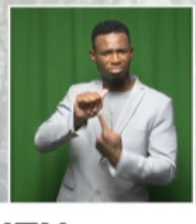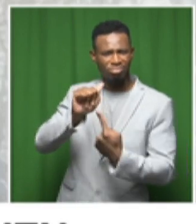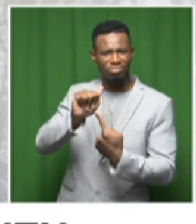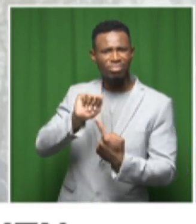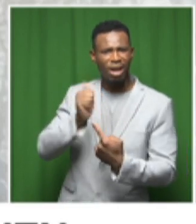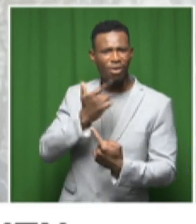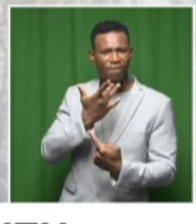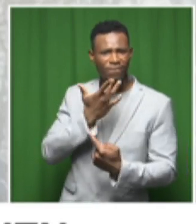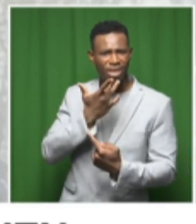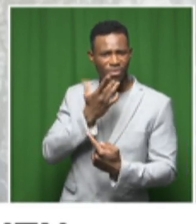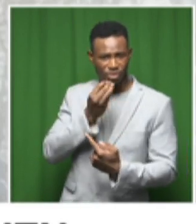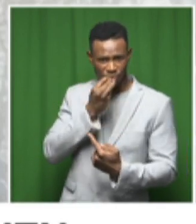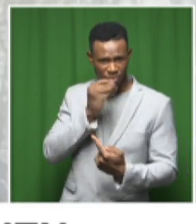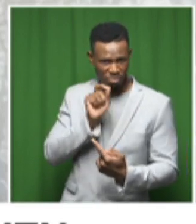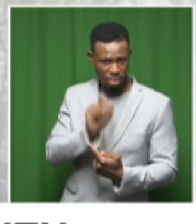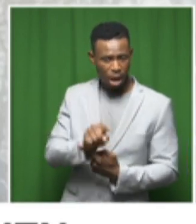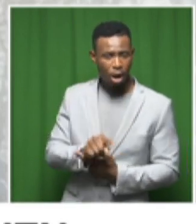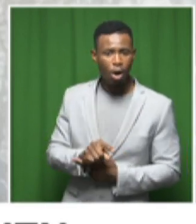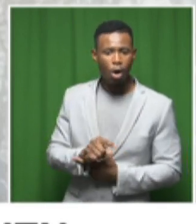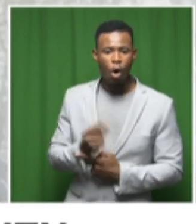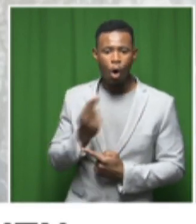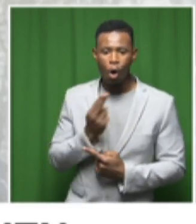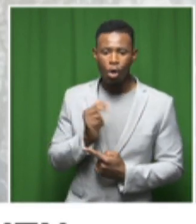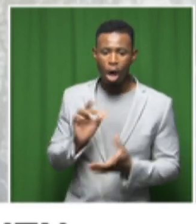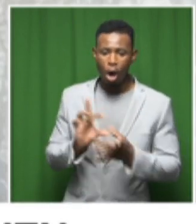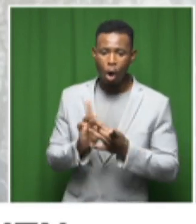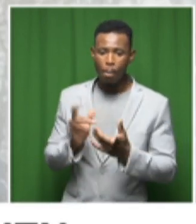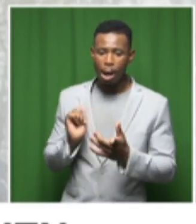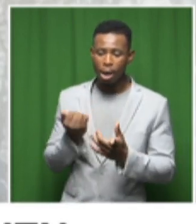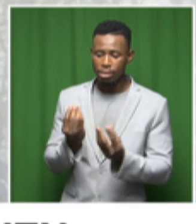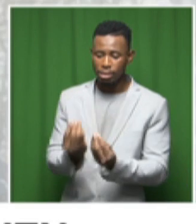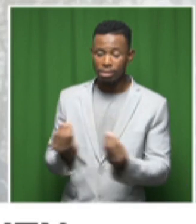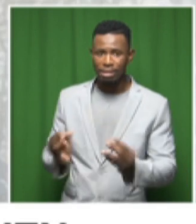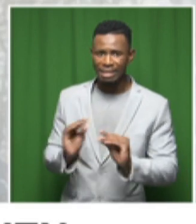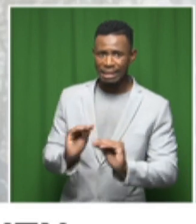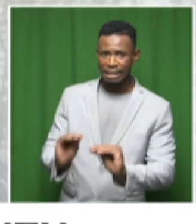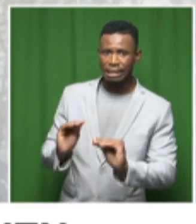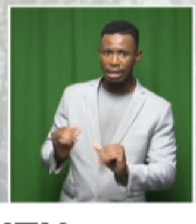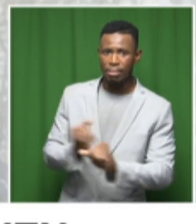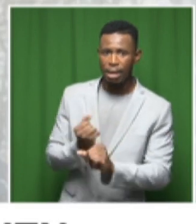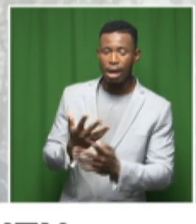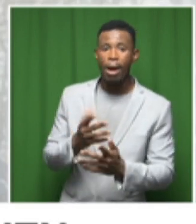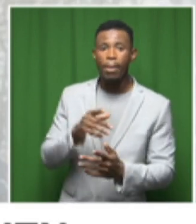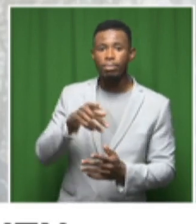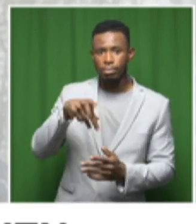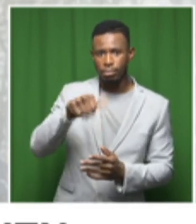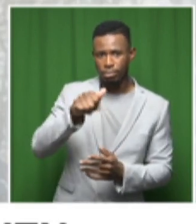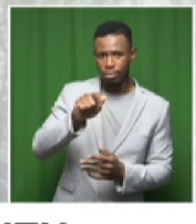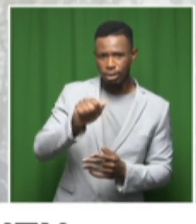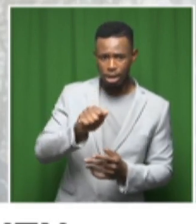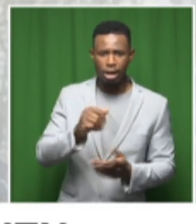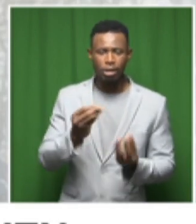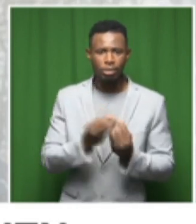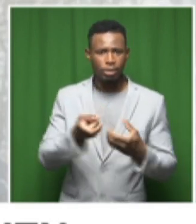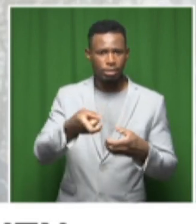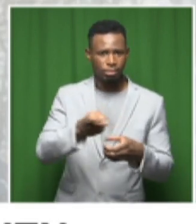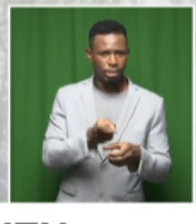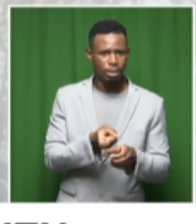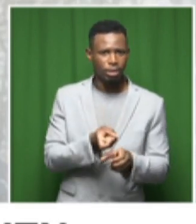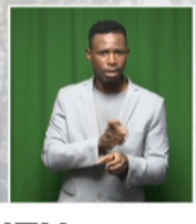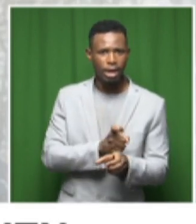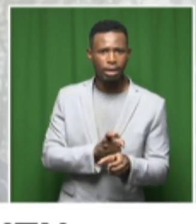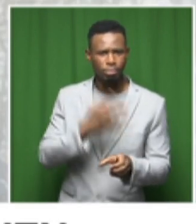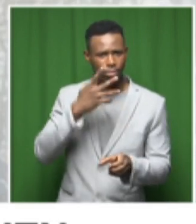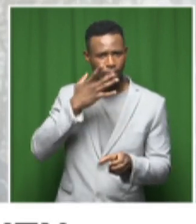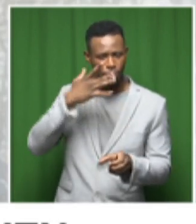at home, we've also taught the little ones how to make pasta. Pasta with tin fish, the ultimate favorite.